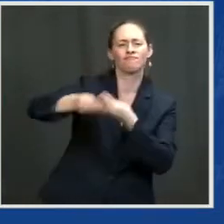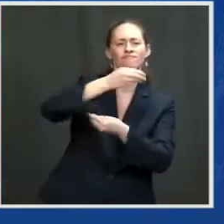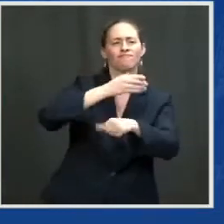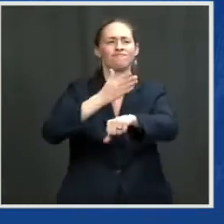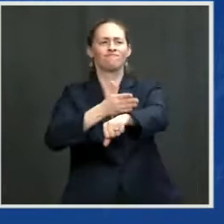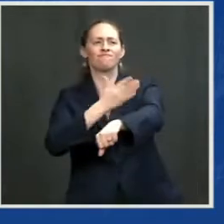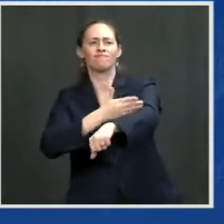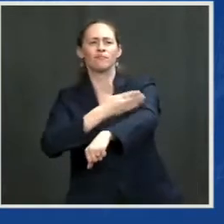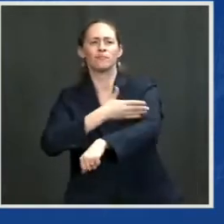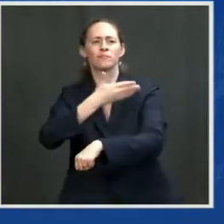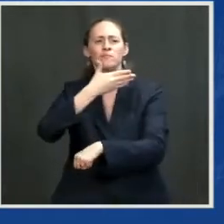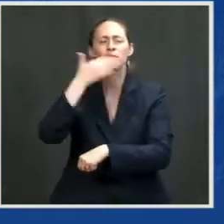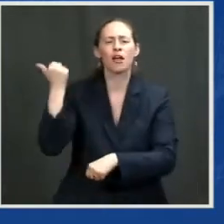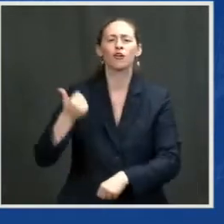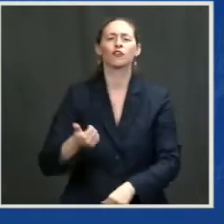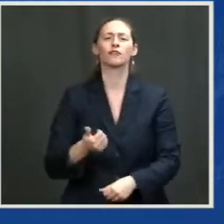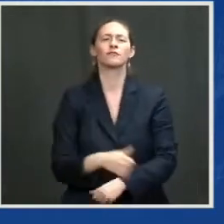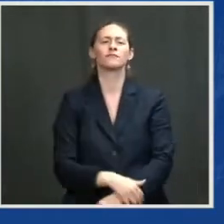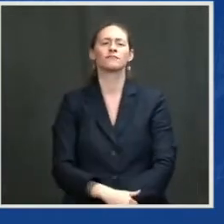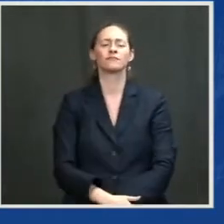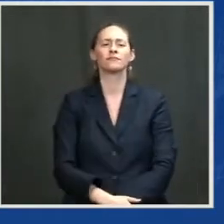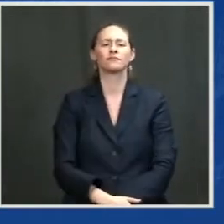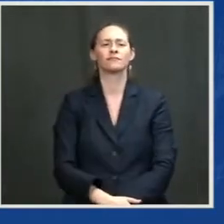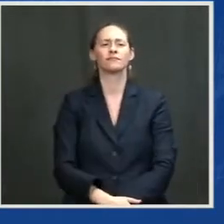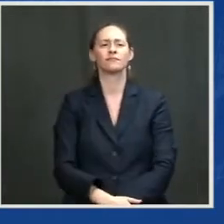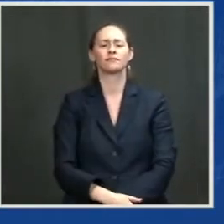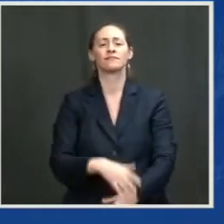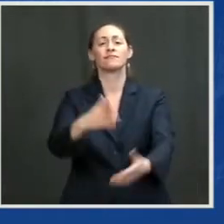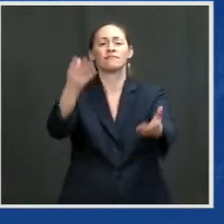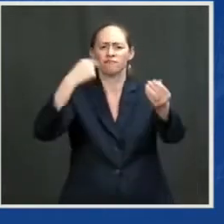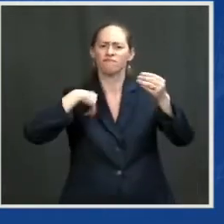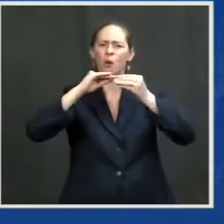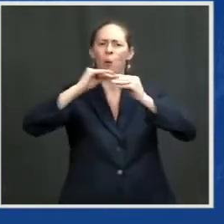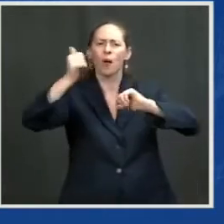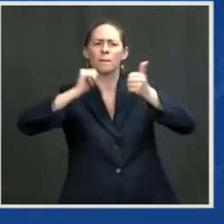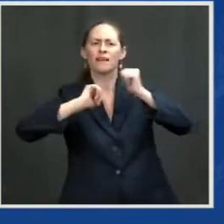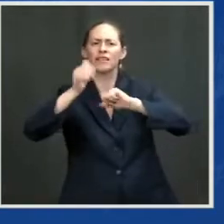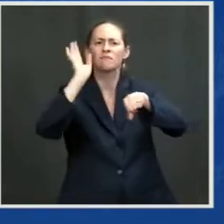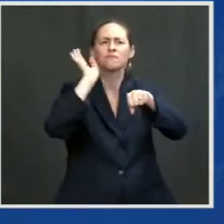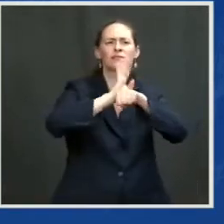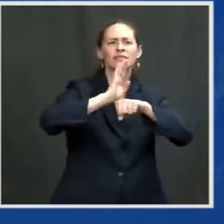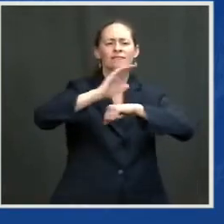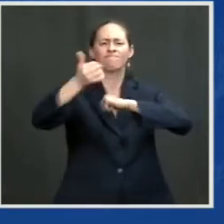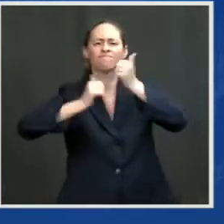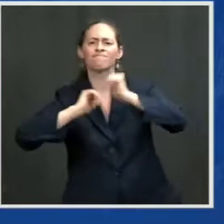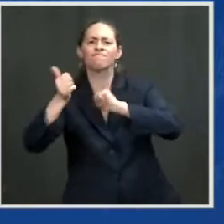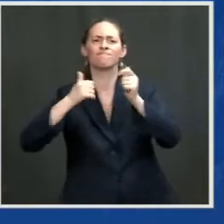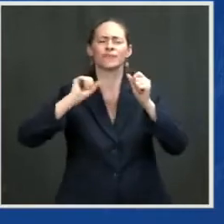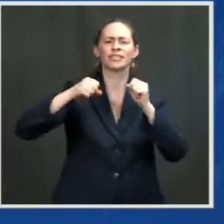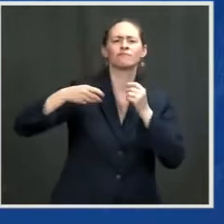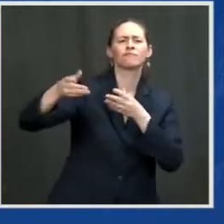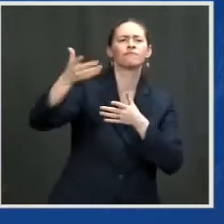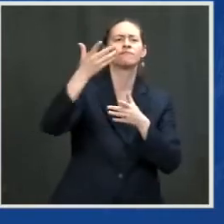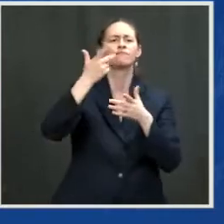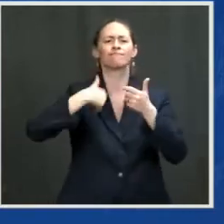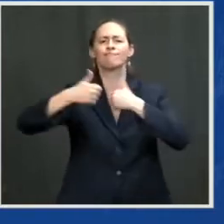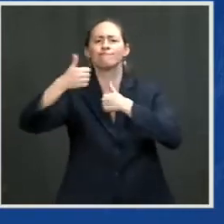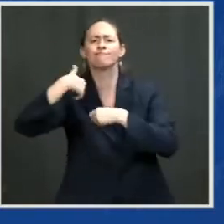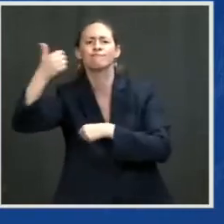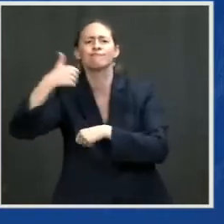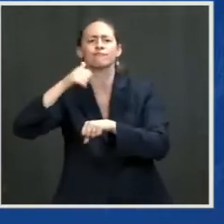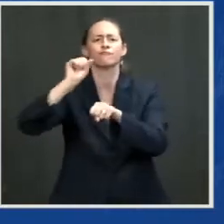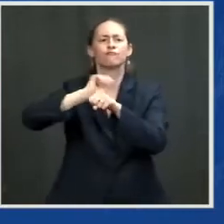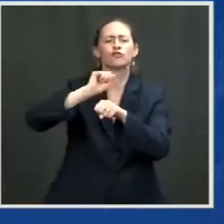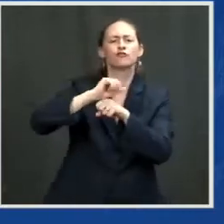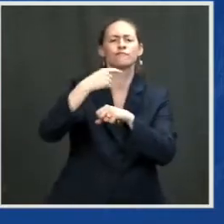world. You know, to shorten our commutes, to give us back the lost time to our families, to make our commute savers, save lives. All